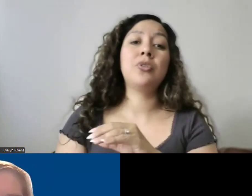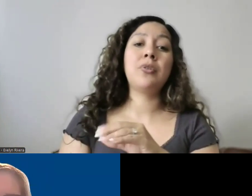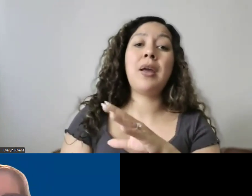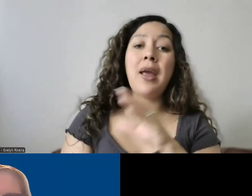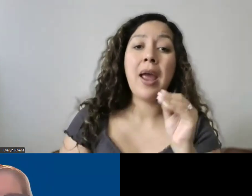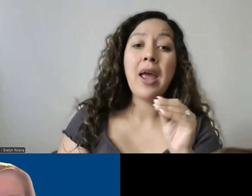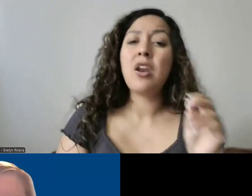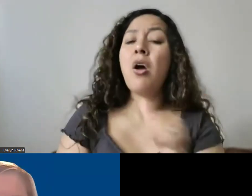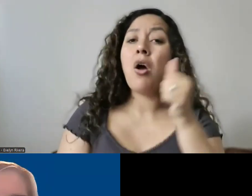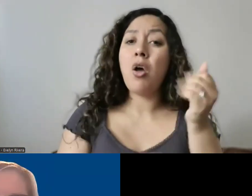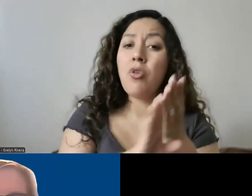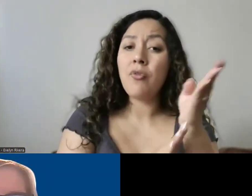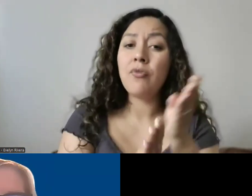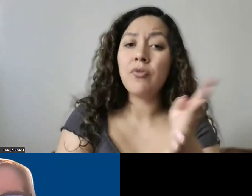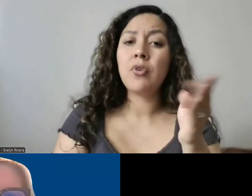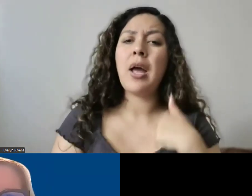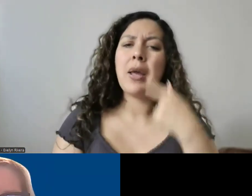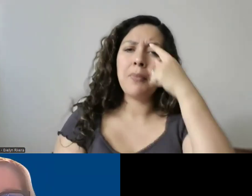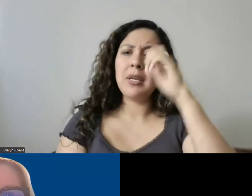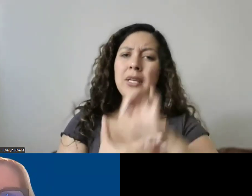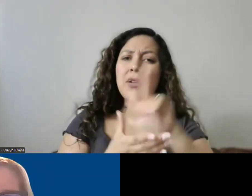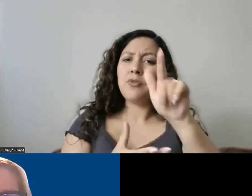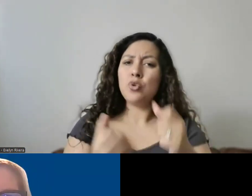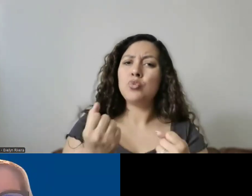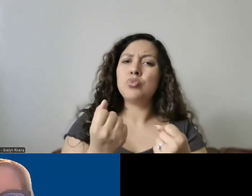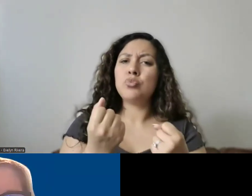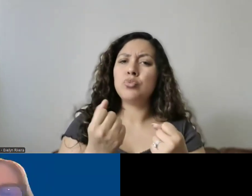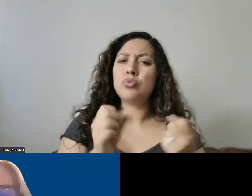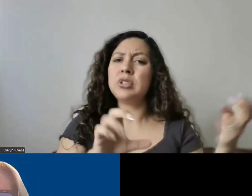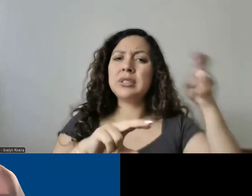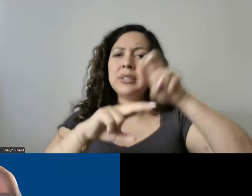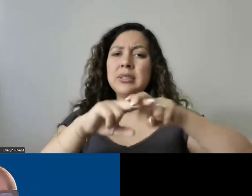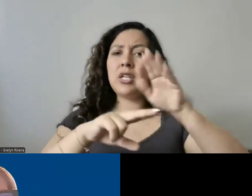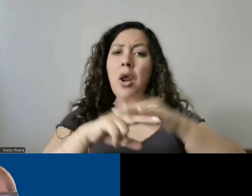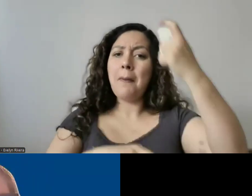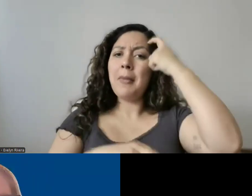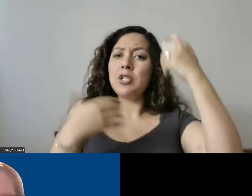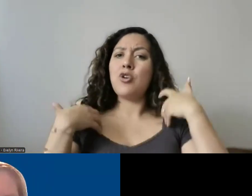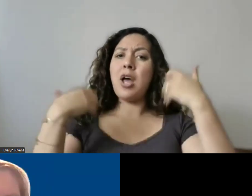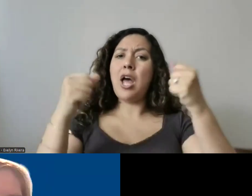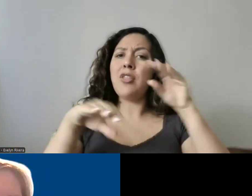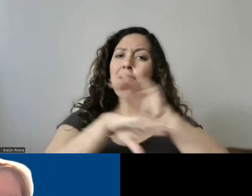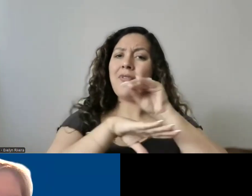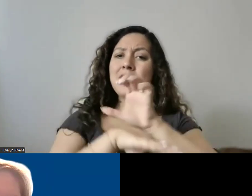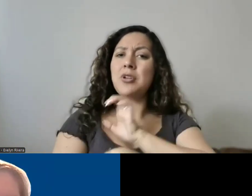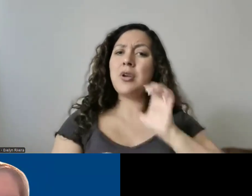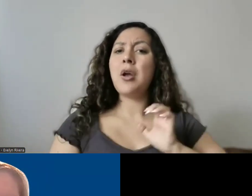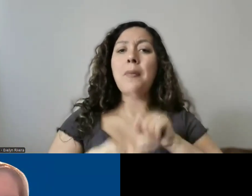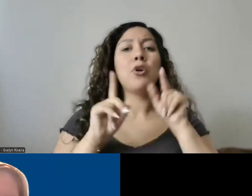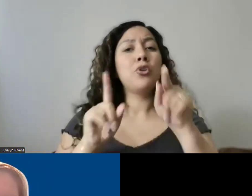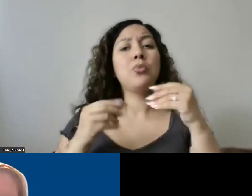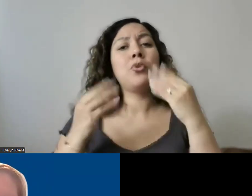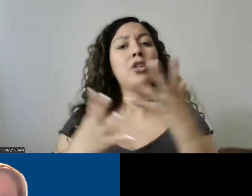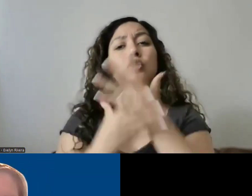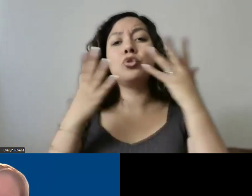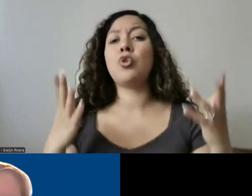in the mental health seat on the advisory committee, but you bring so much more in your leadership role.